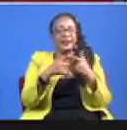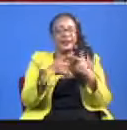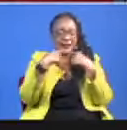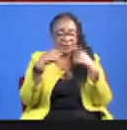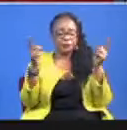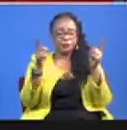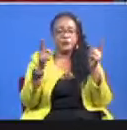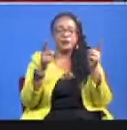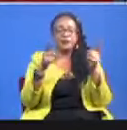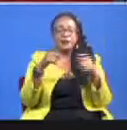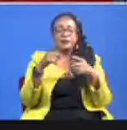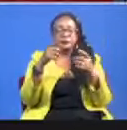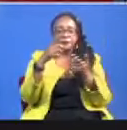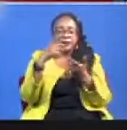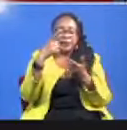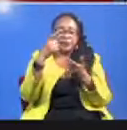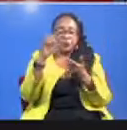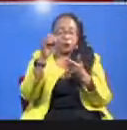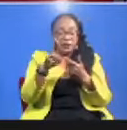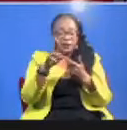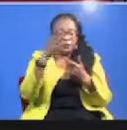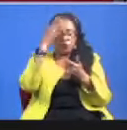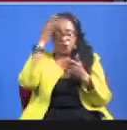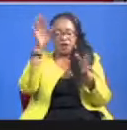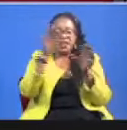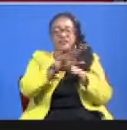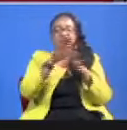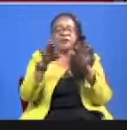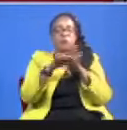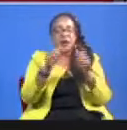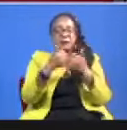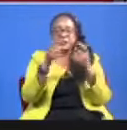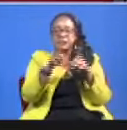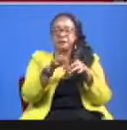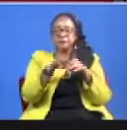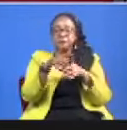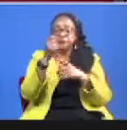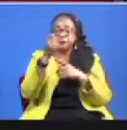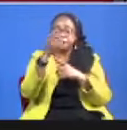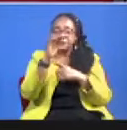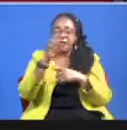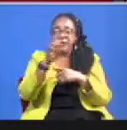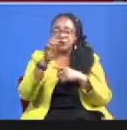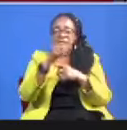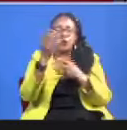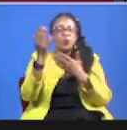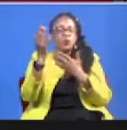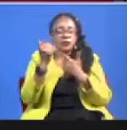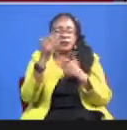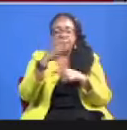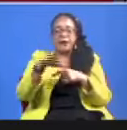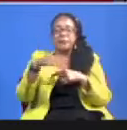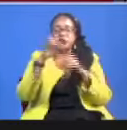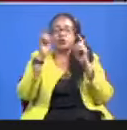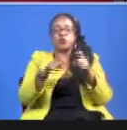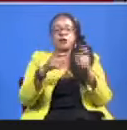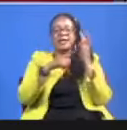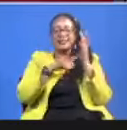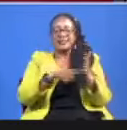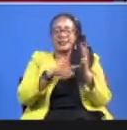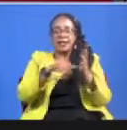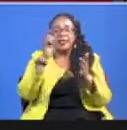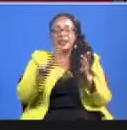competition. So without competition and the declaration of the terms of the agreement, you know everything will go wrong like this has happened. So the lesson, and I